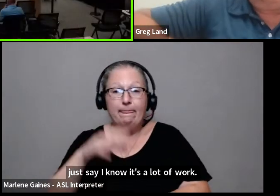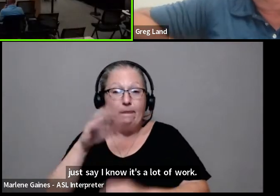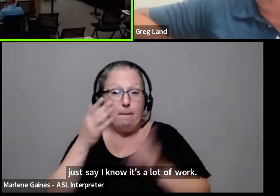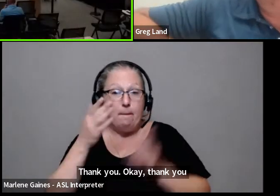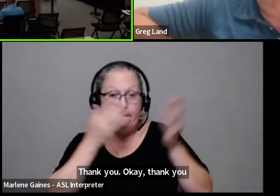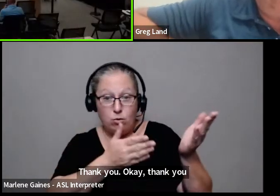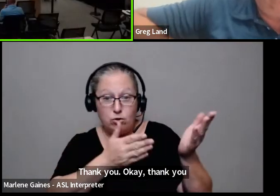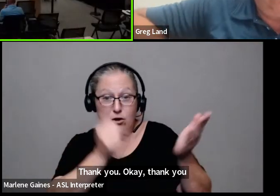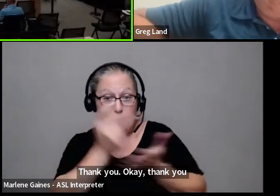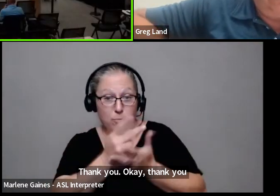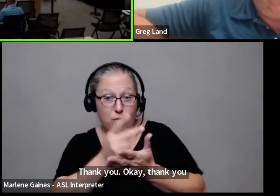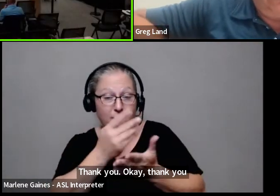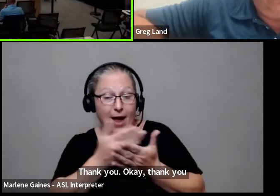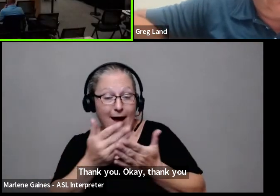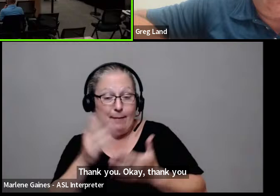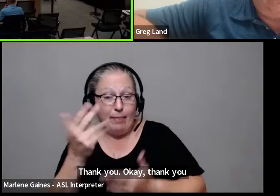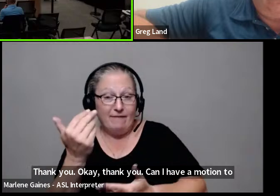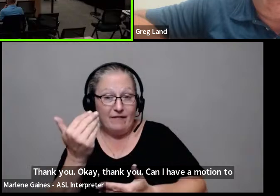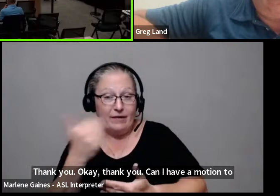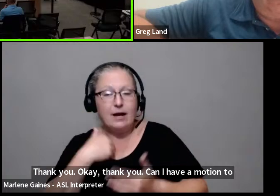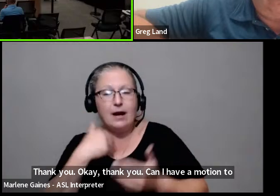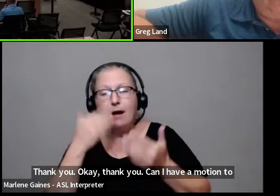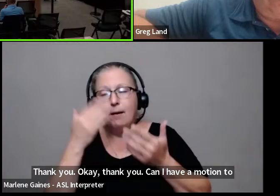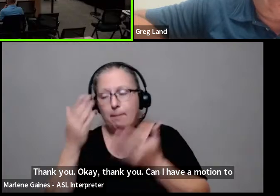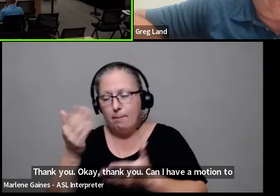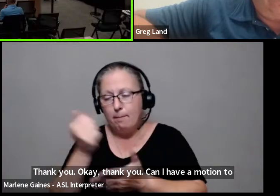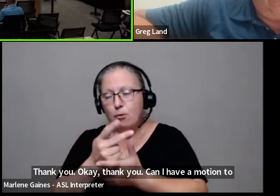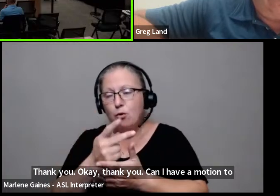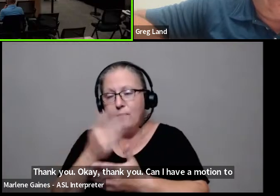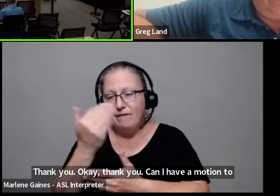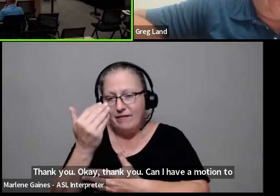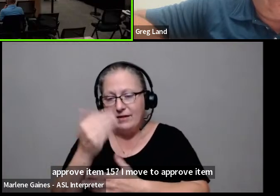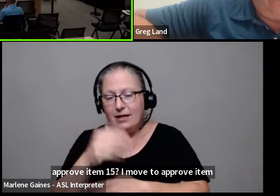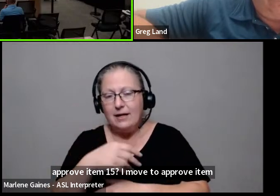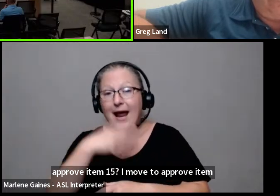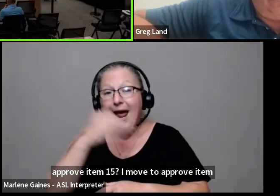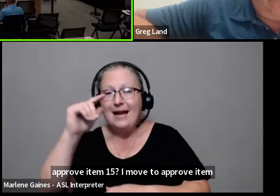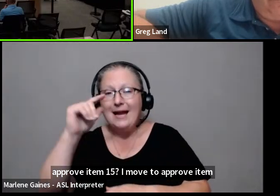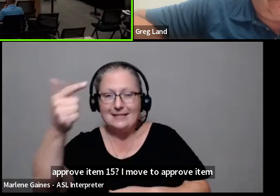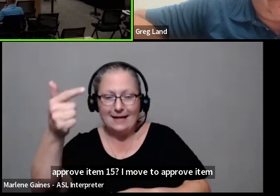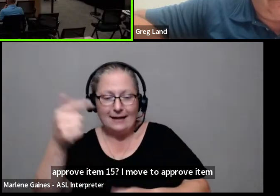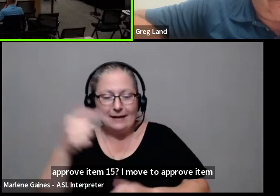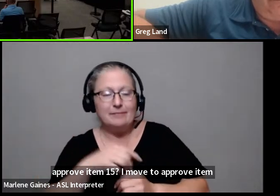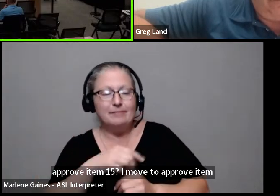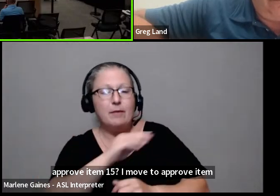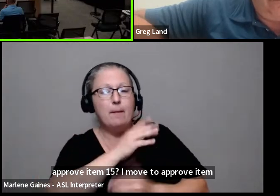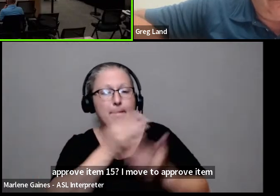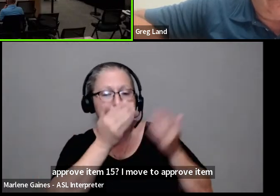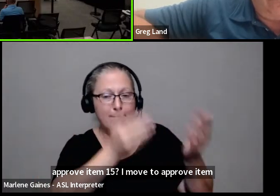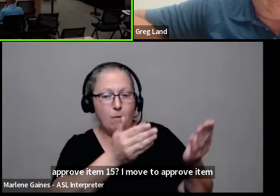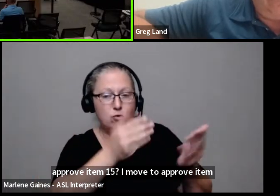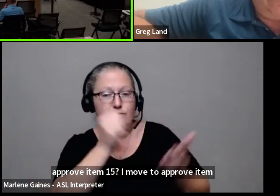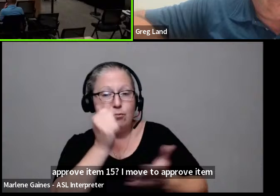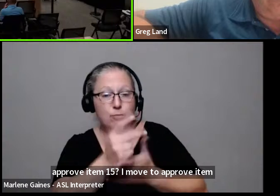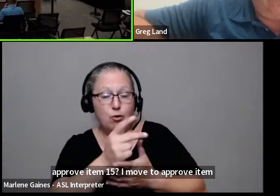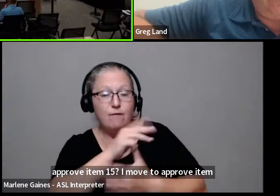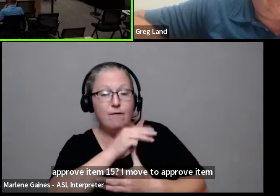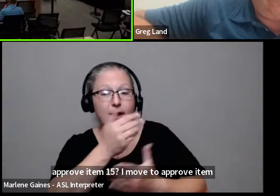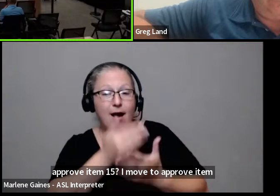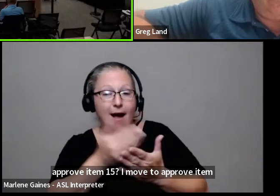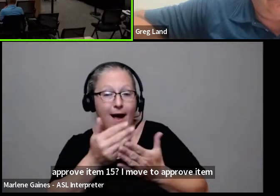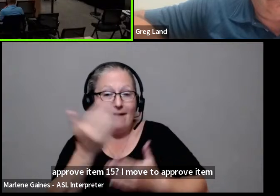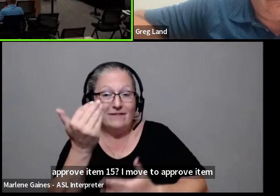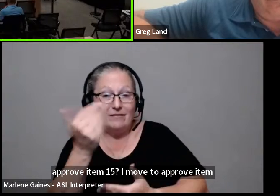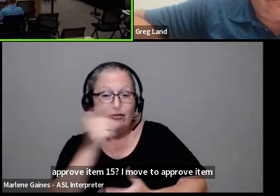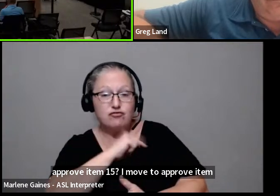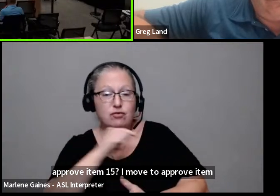a motion to approve item 15? I move to approve item 15. Okay. And I second that. Okay, so we have a motion to approve item 15